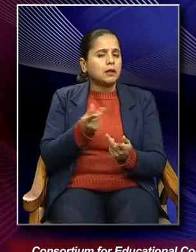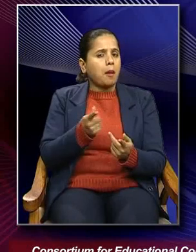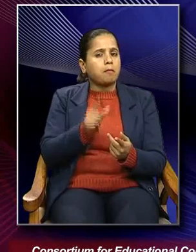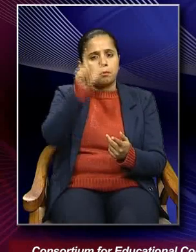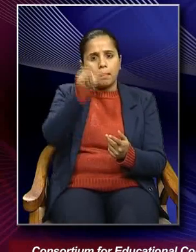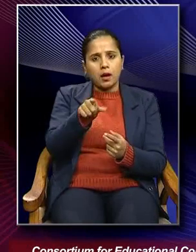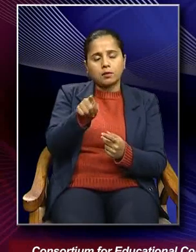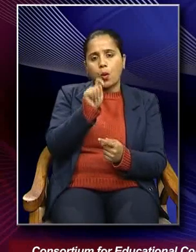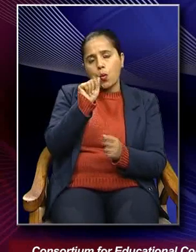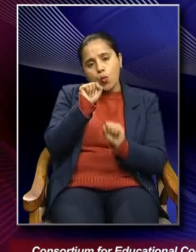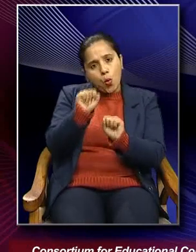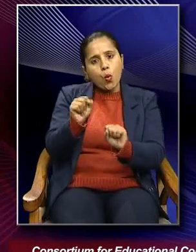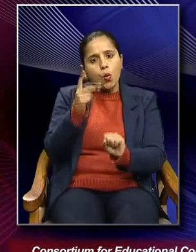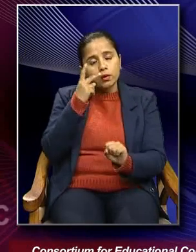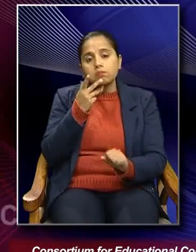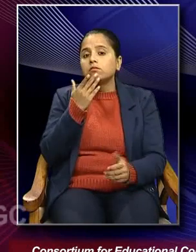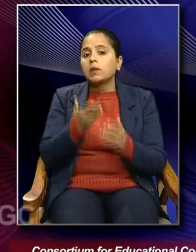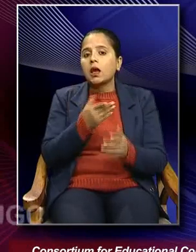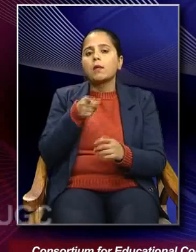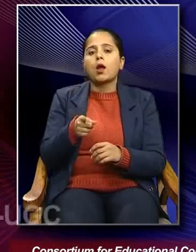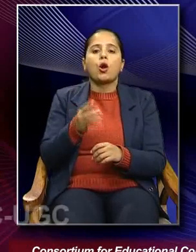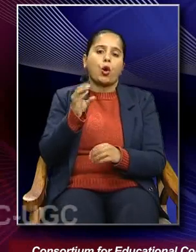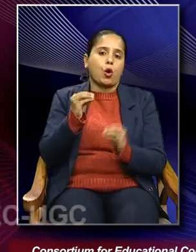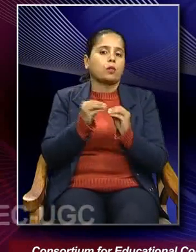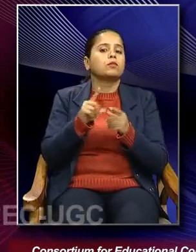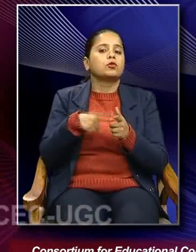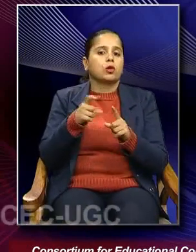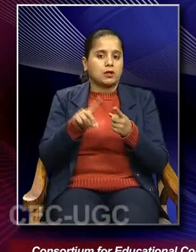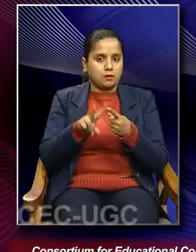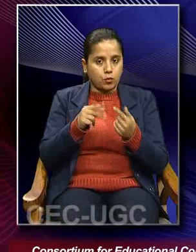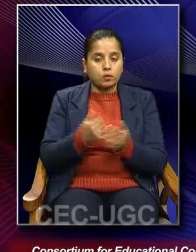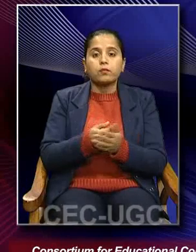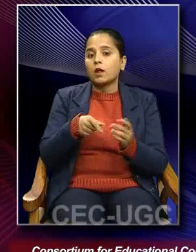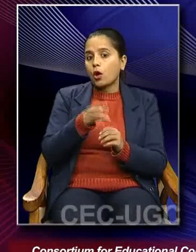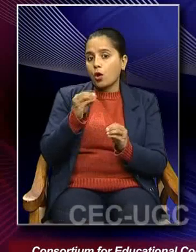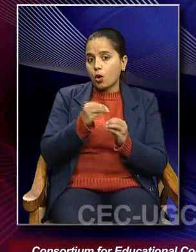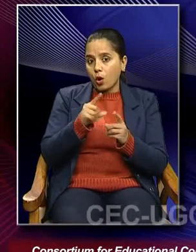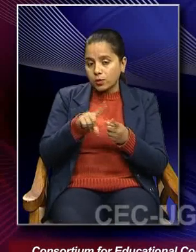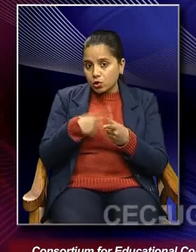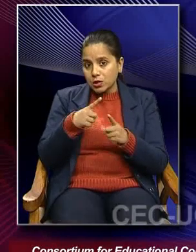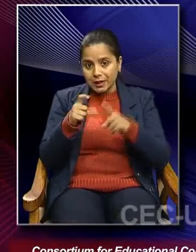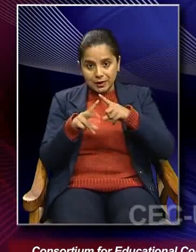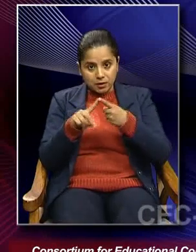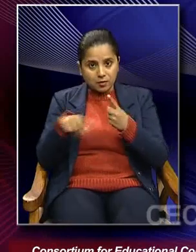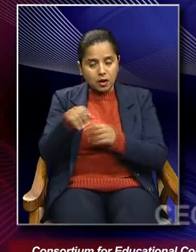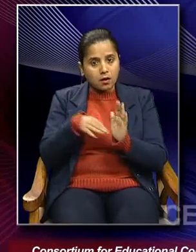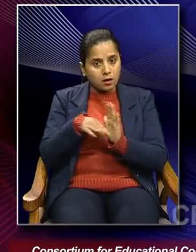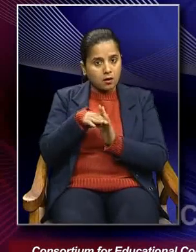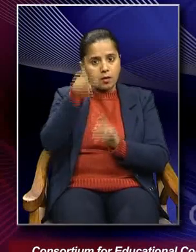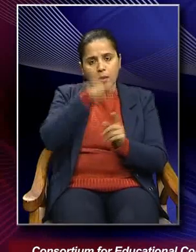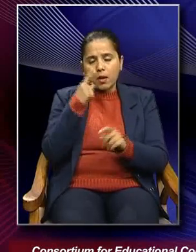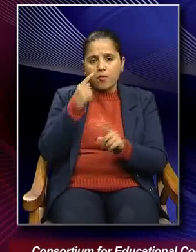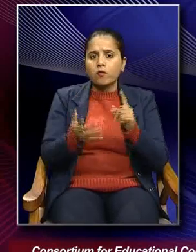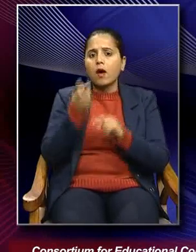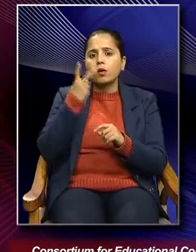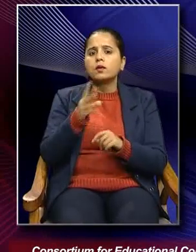an individual would be objective. So at the objective level, people find